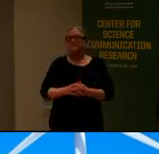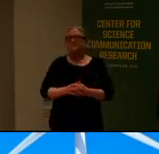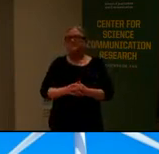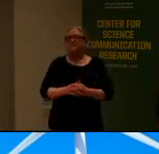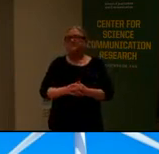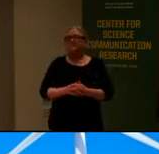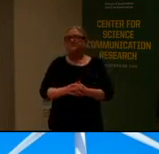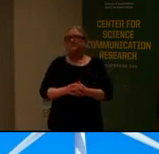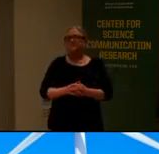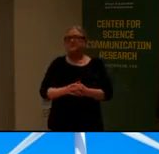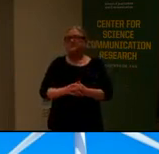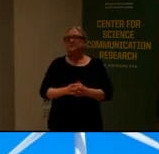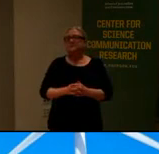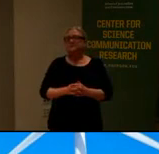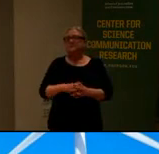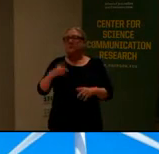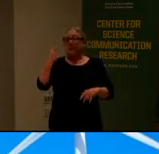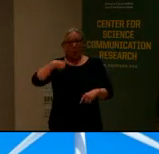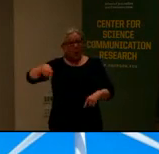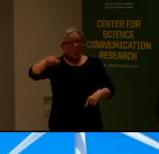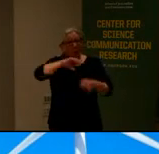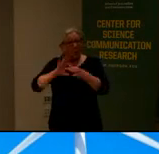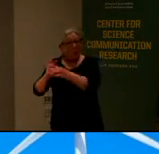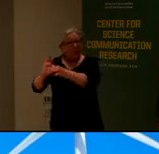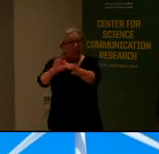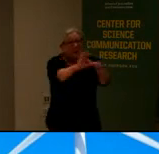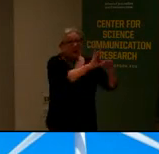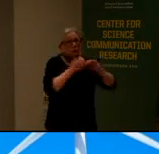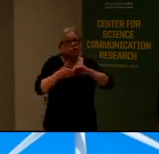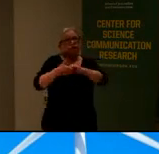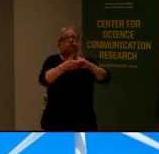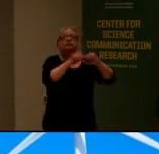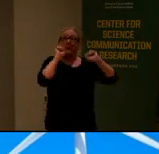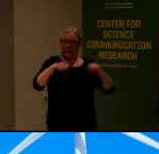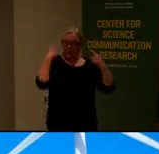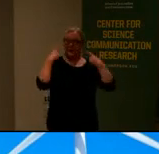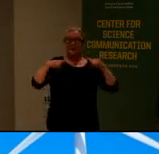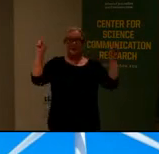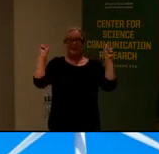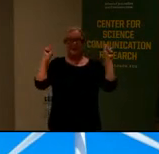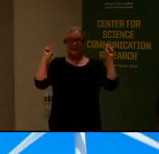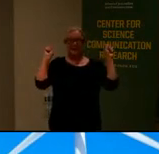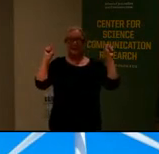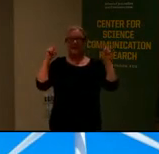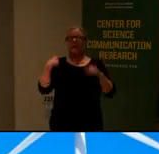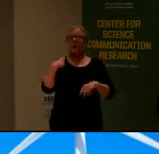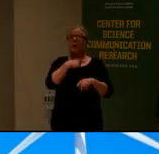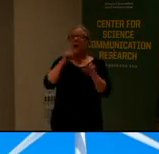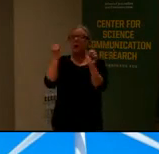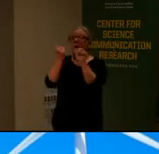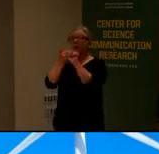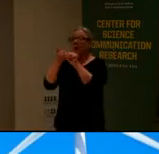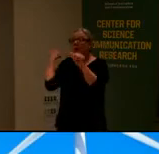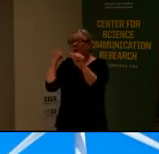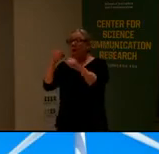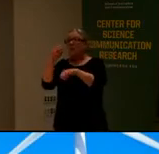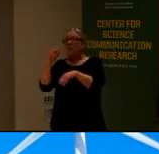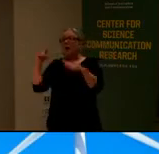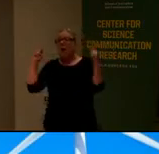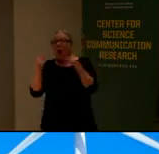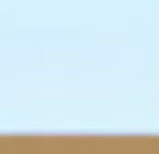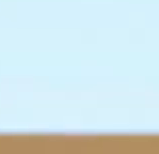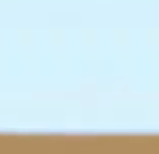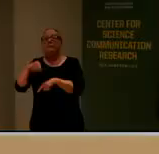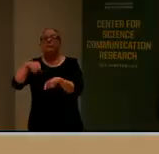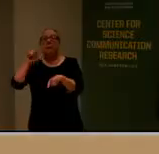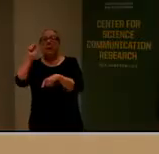We collectively can achieve this. And if these avoidance of the health harms from air pollution, the